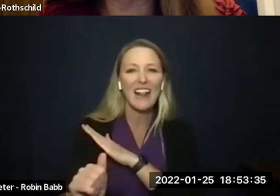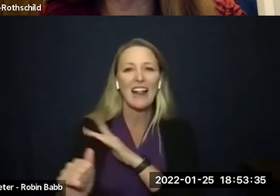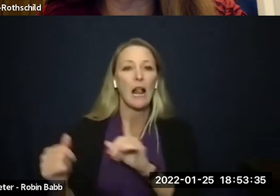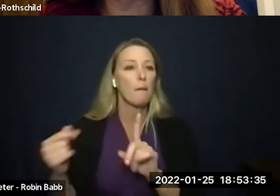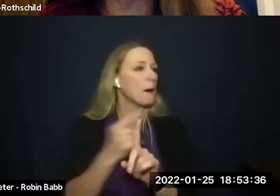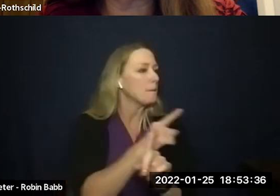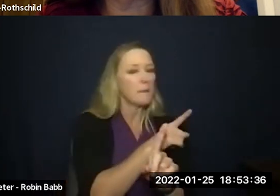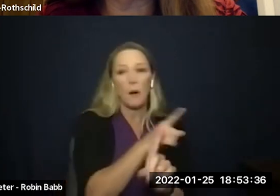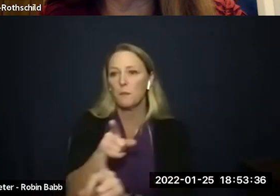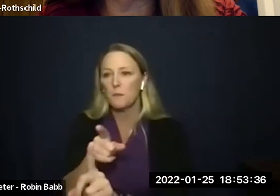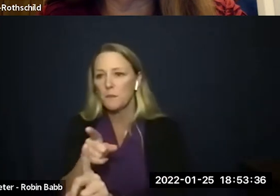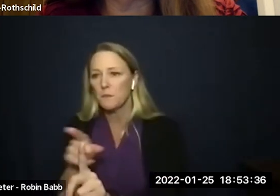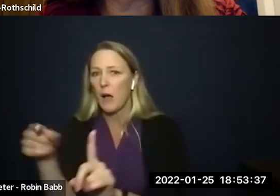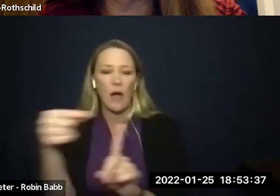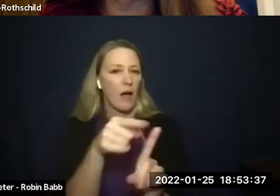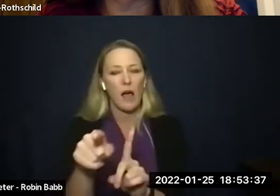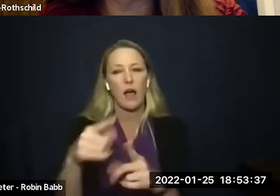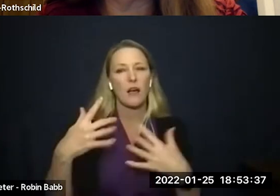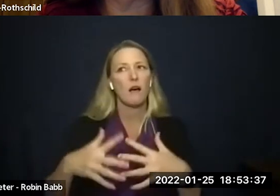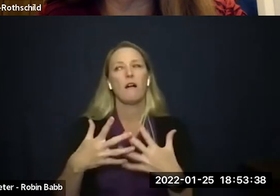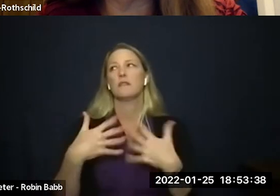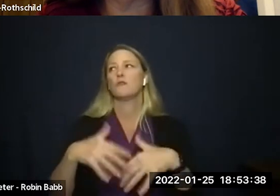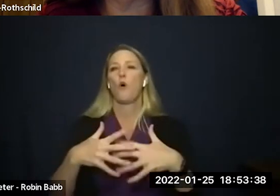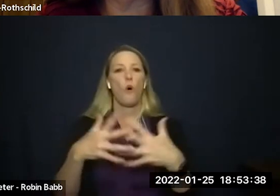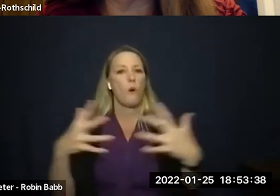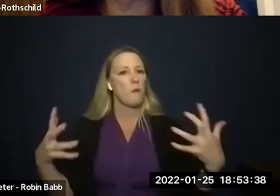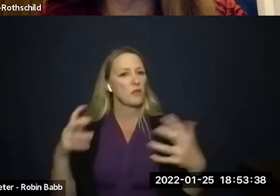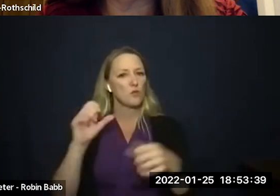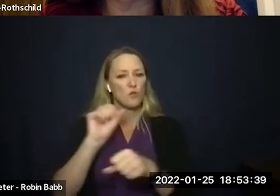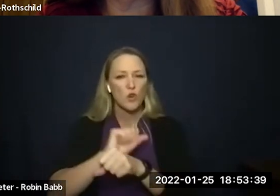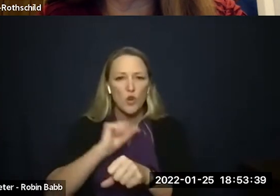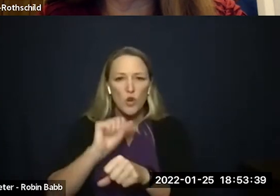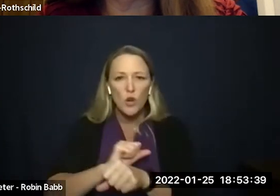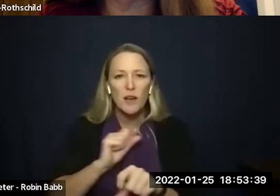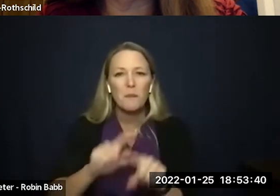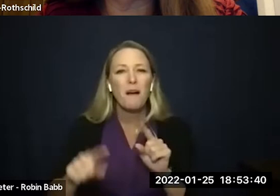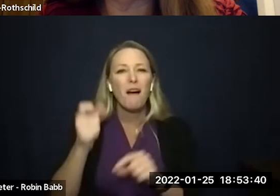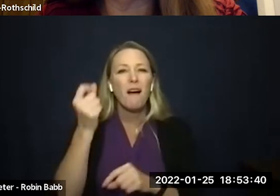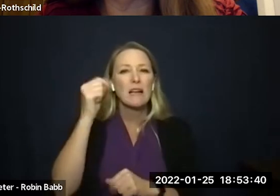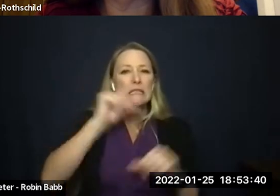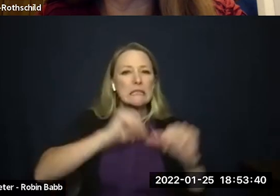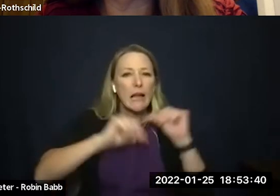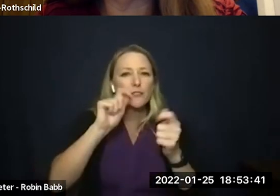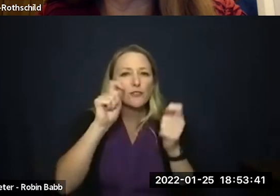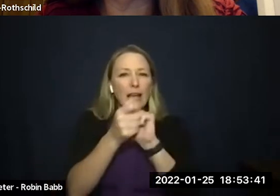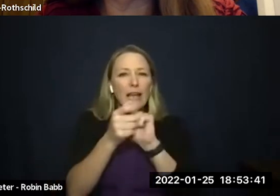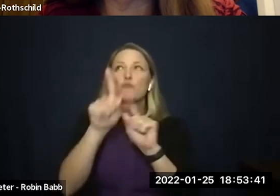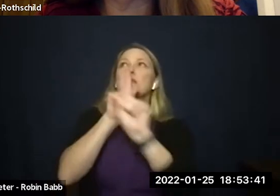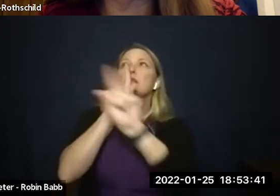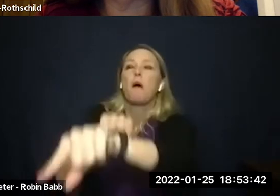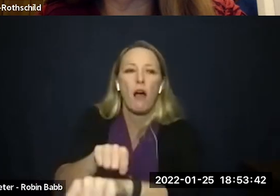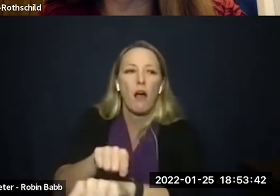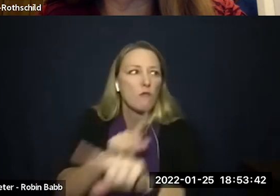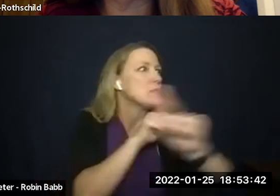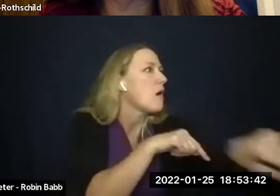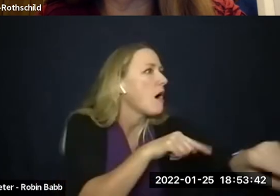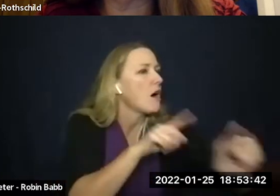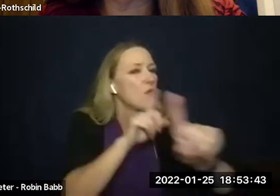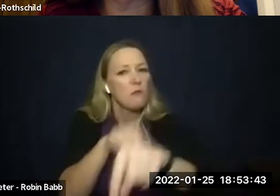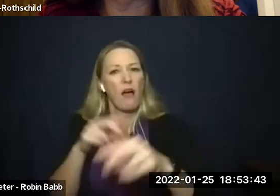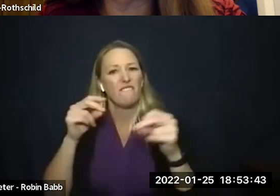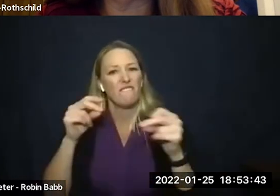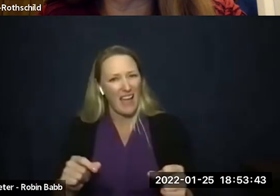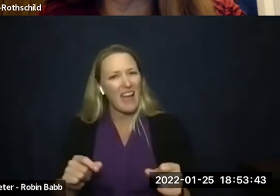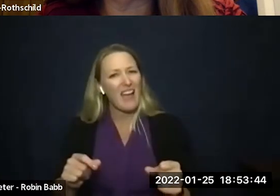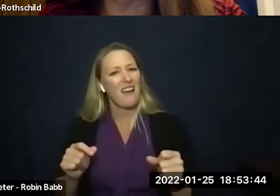get hundreds of hours of work to do so but responding to science and all the information that we have as it comes available